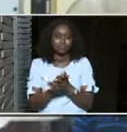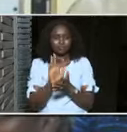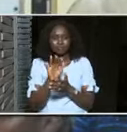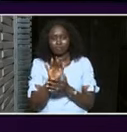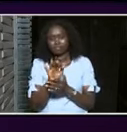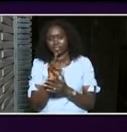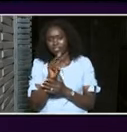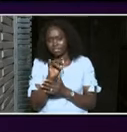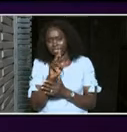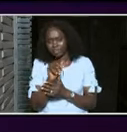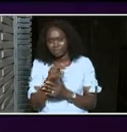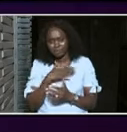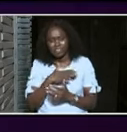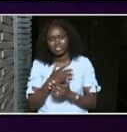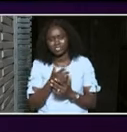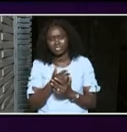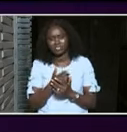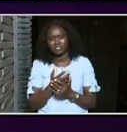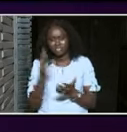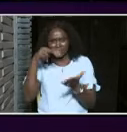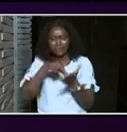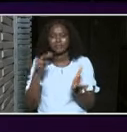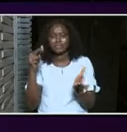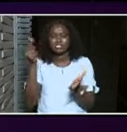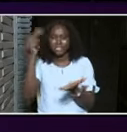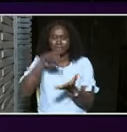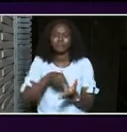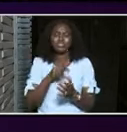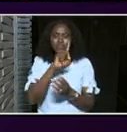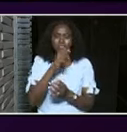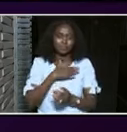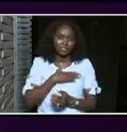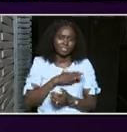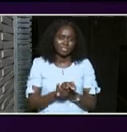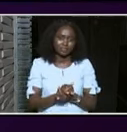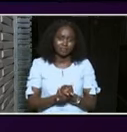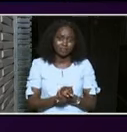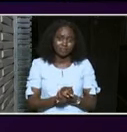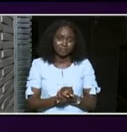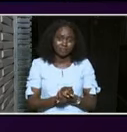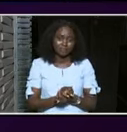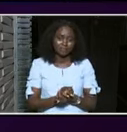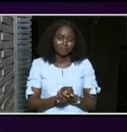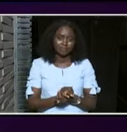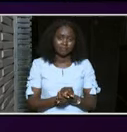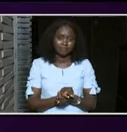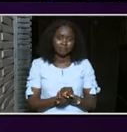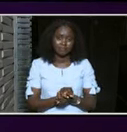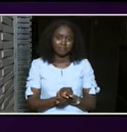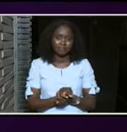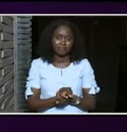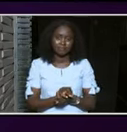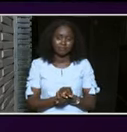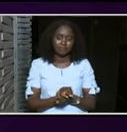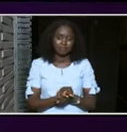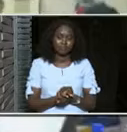Niran, could you recap that question, please? Because we lost her there for a bit. Oh, okay. Edeomo, go ahead and recap